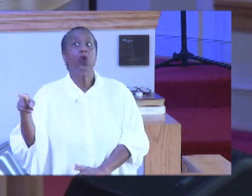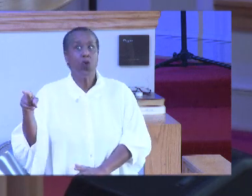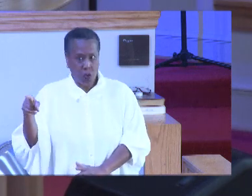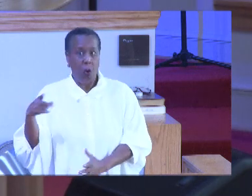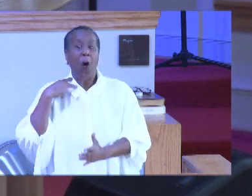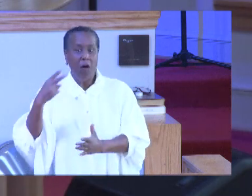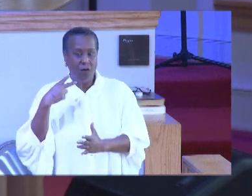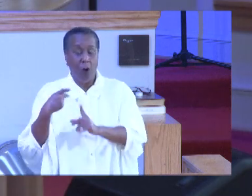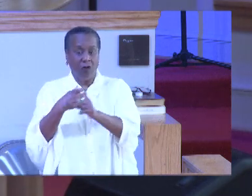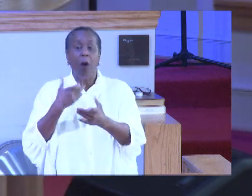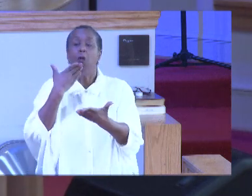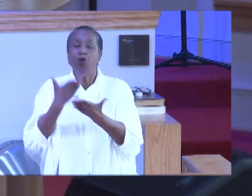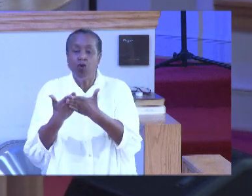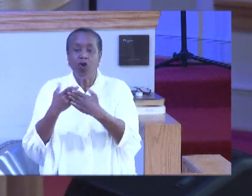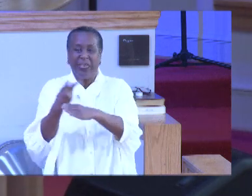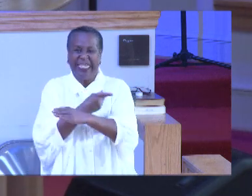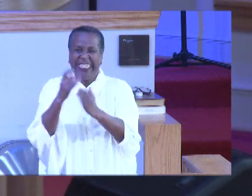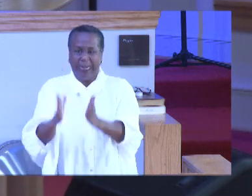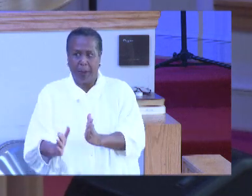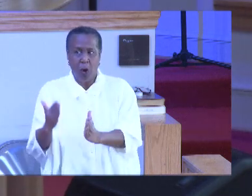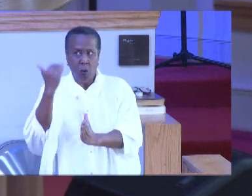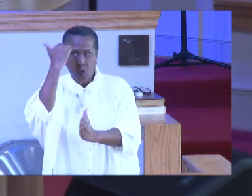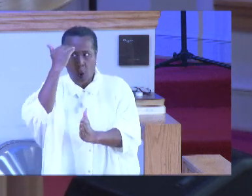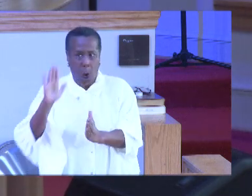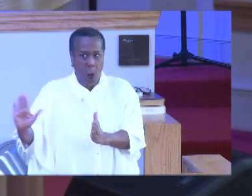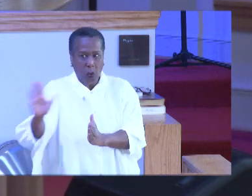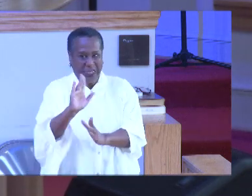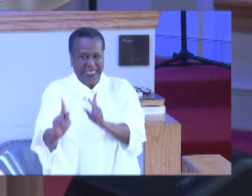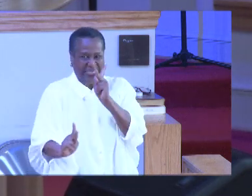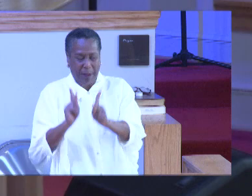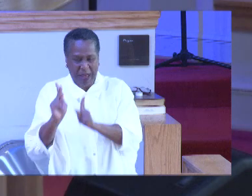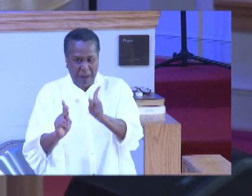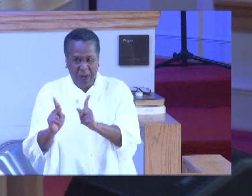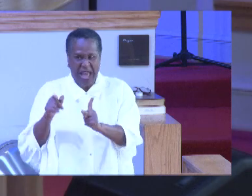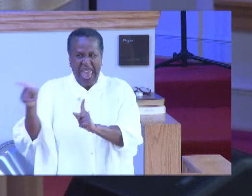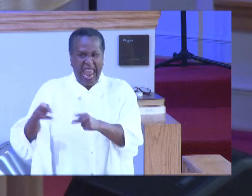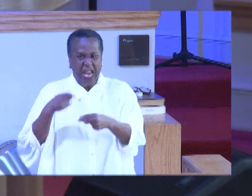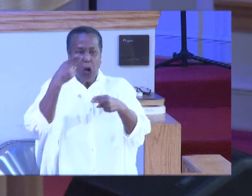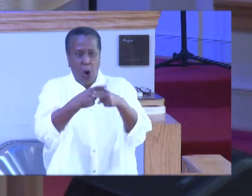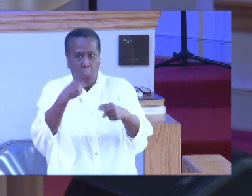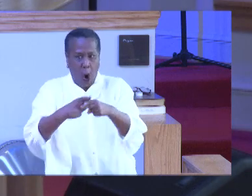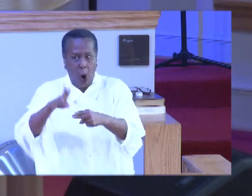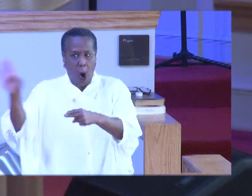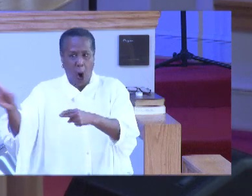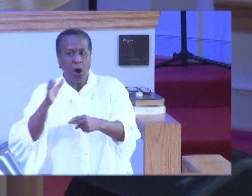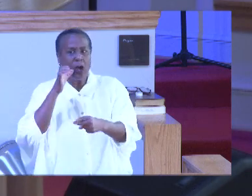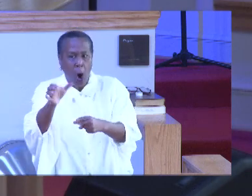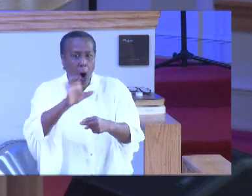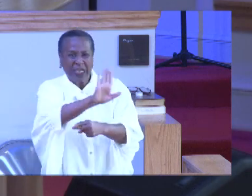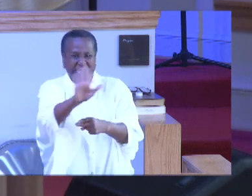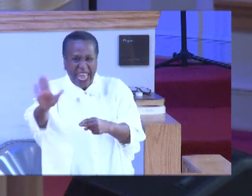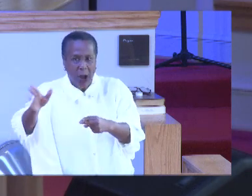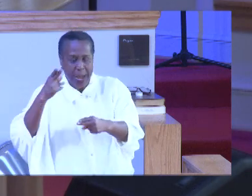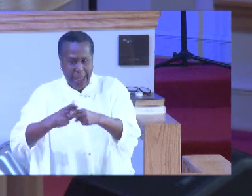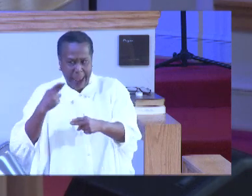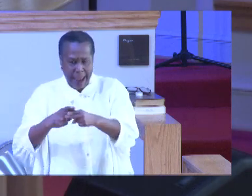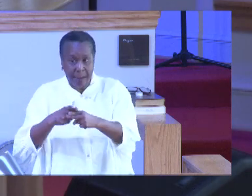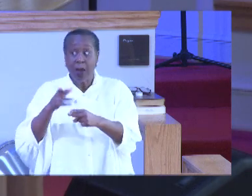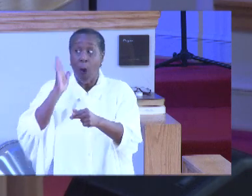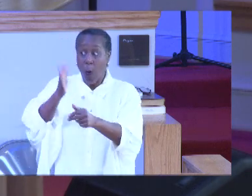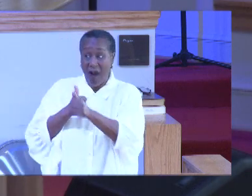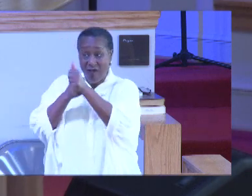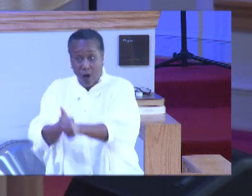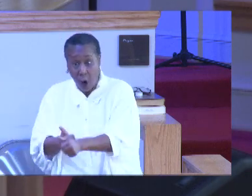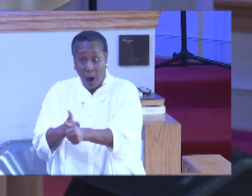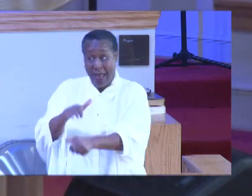good shepherd who knows his sheep and he calls them by name, and not another will they follow.